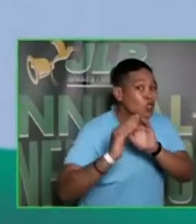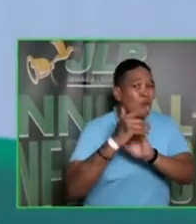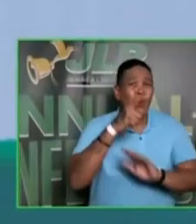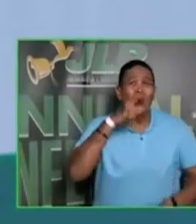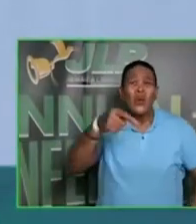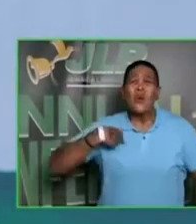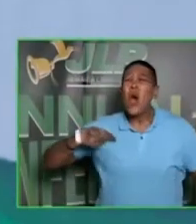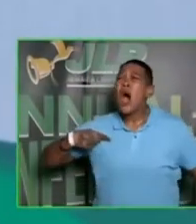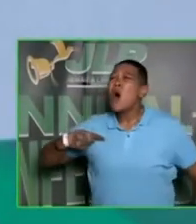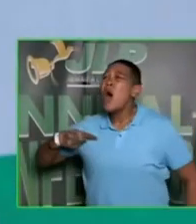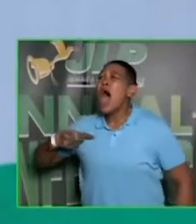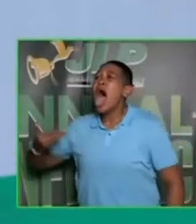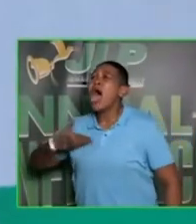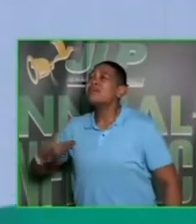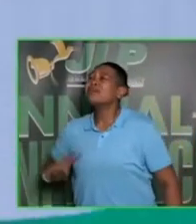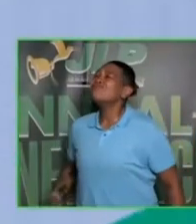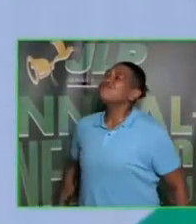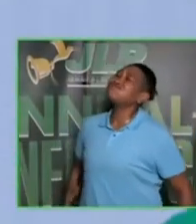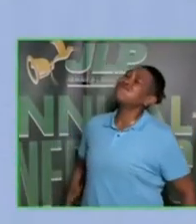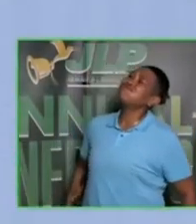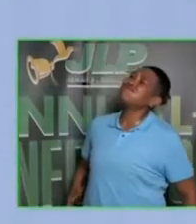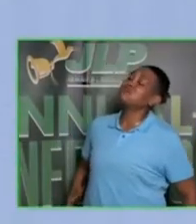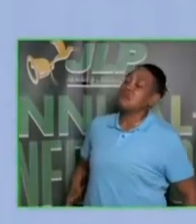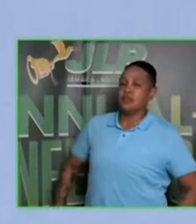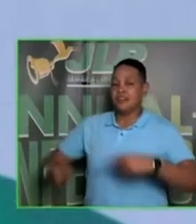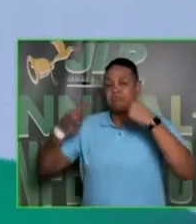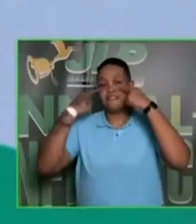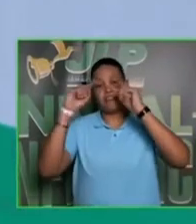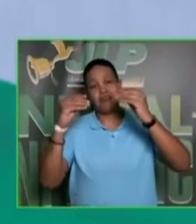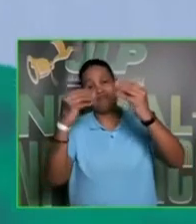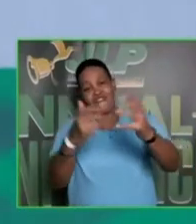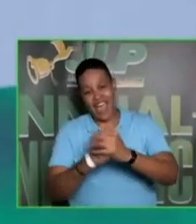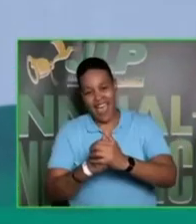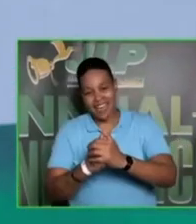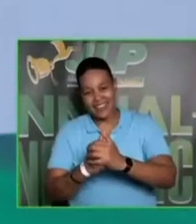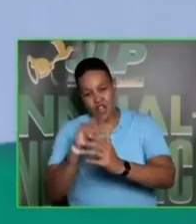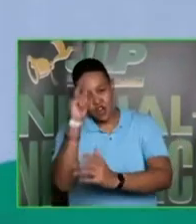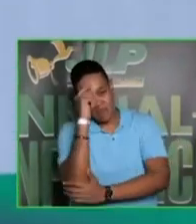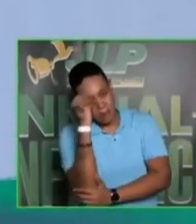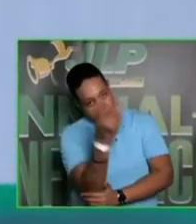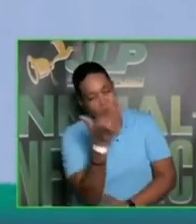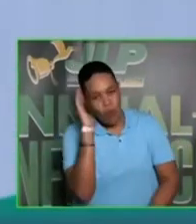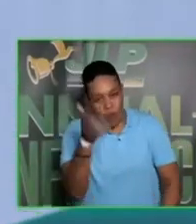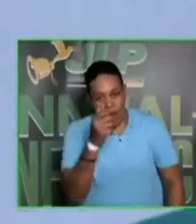of help and assessed to be so gets the help they need from the government.